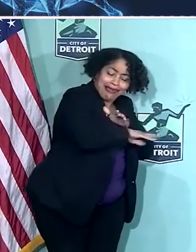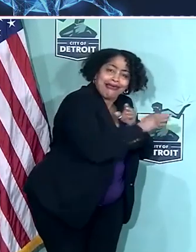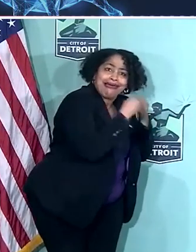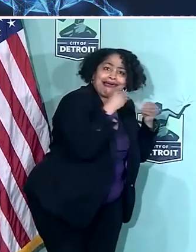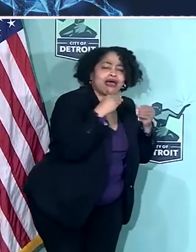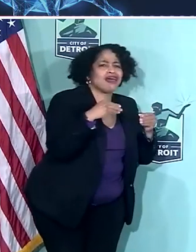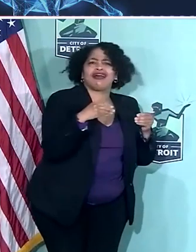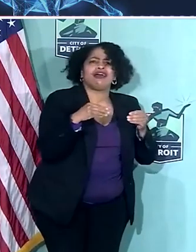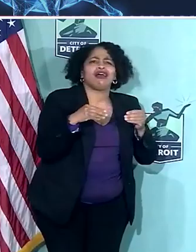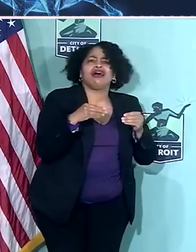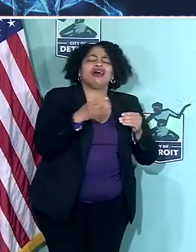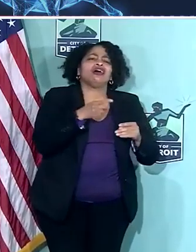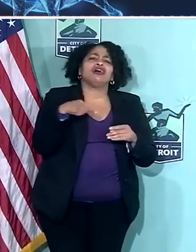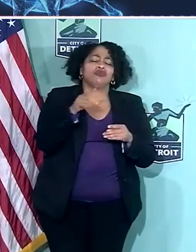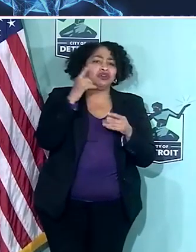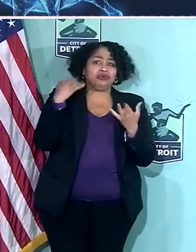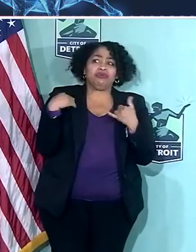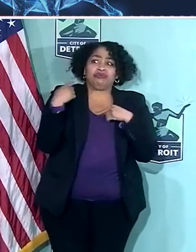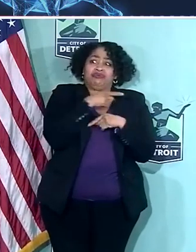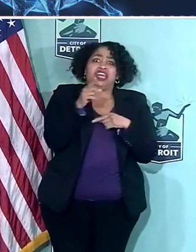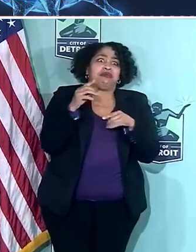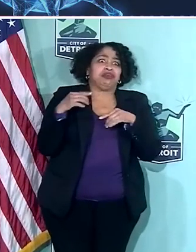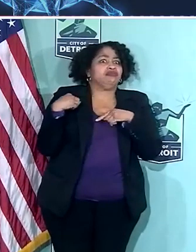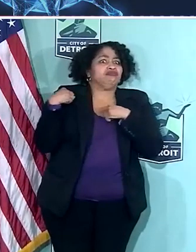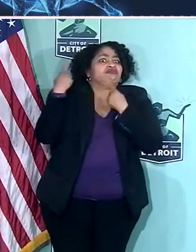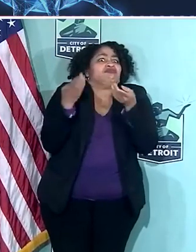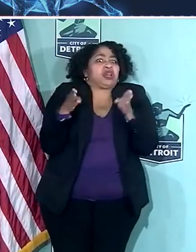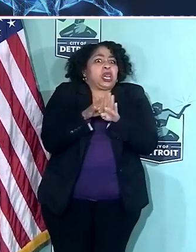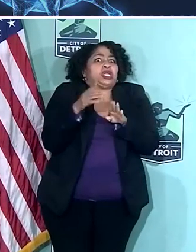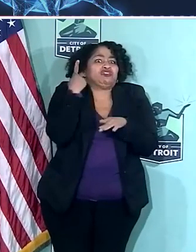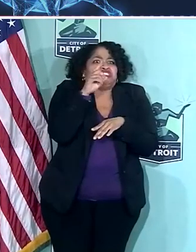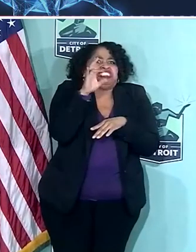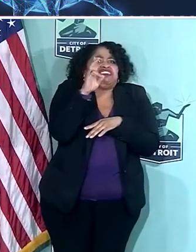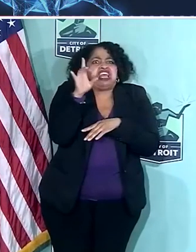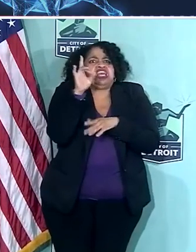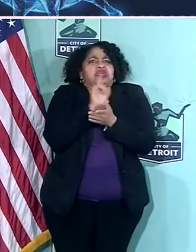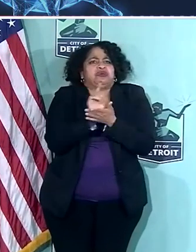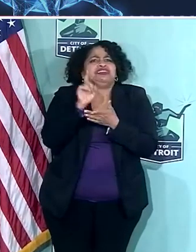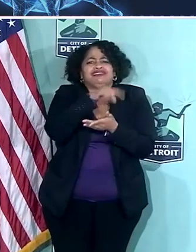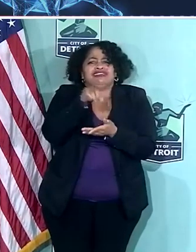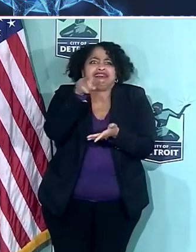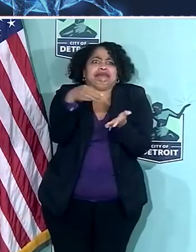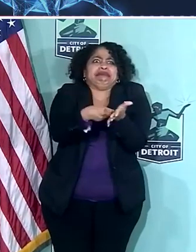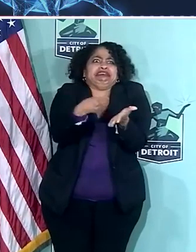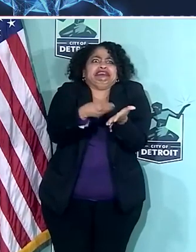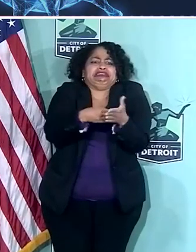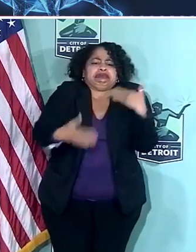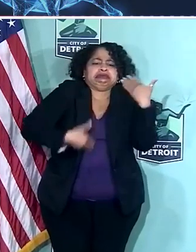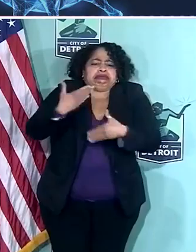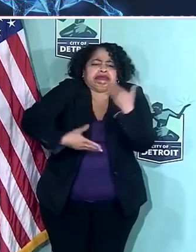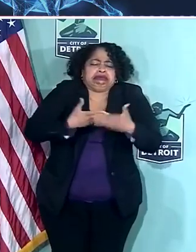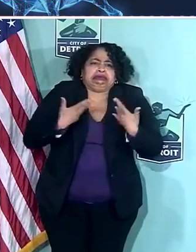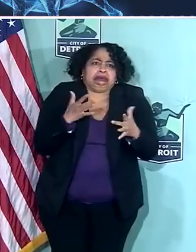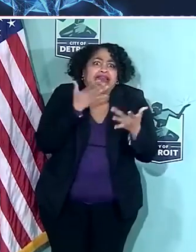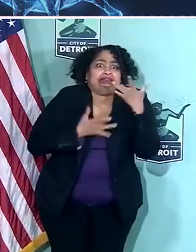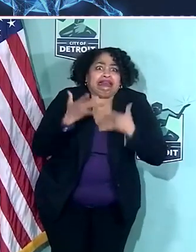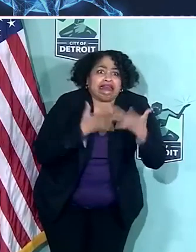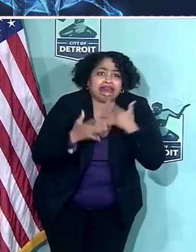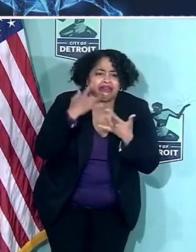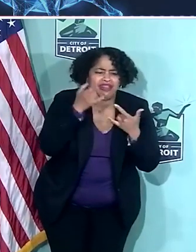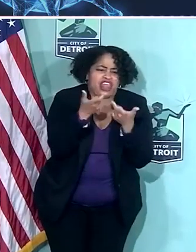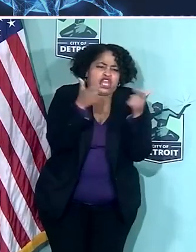basically been shut down 7 or 8 weeks now. We need to get cash flowing to them pretty quickly, because they're a huge part of our